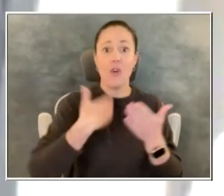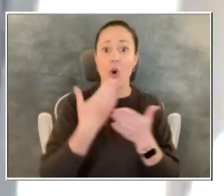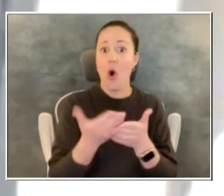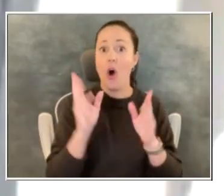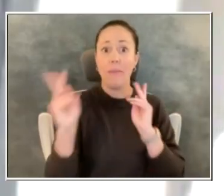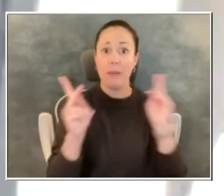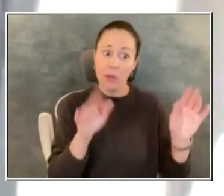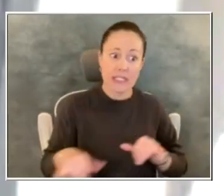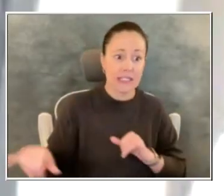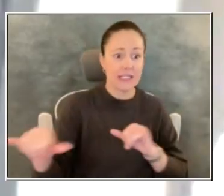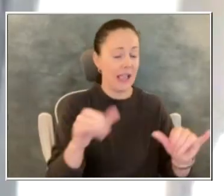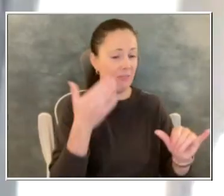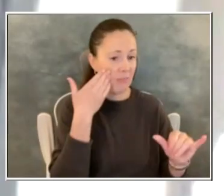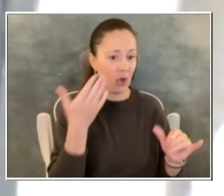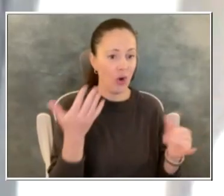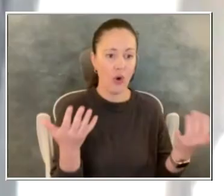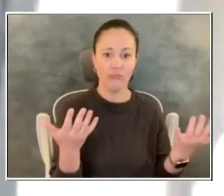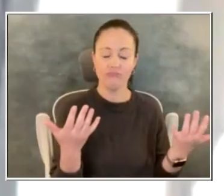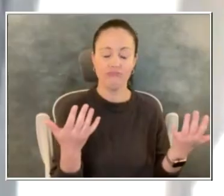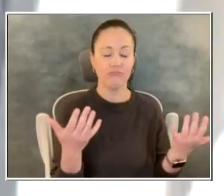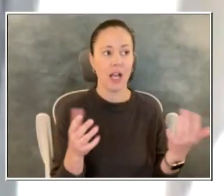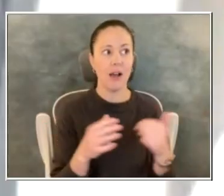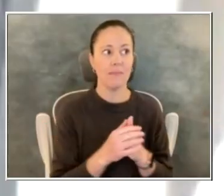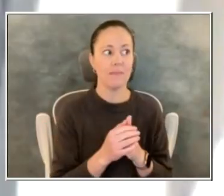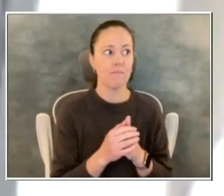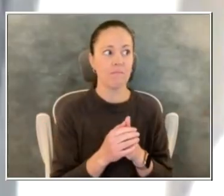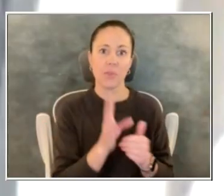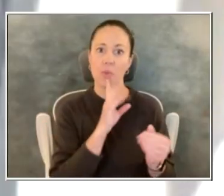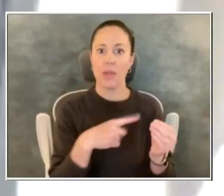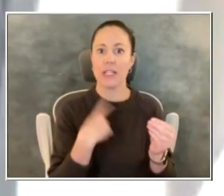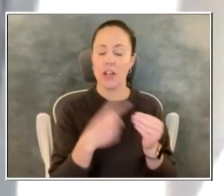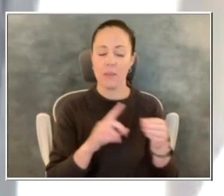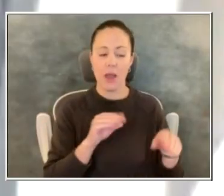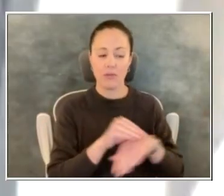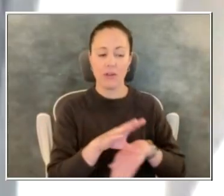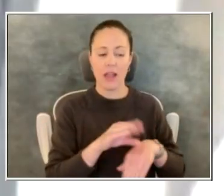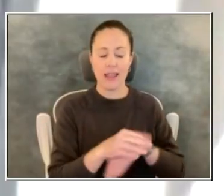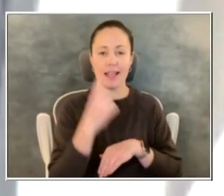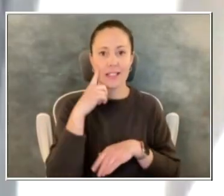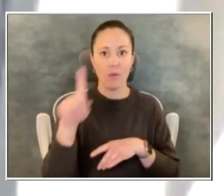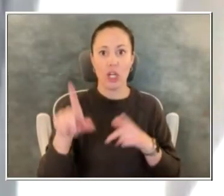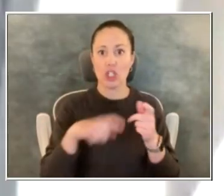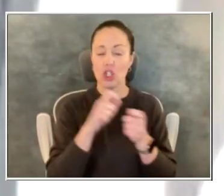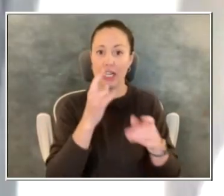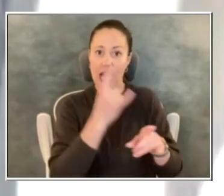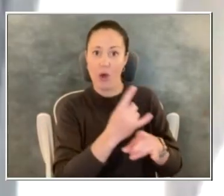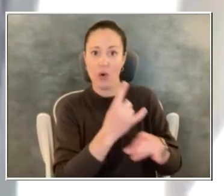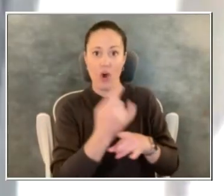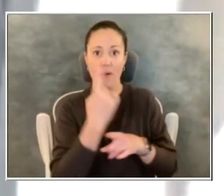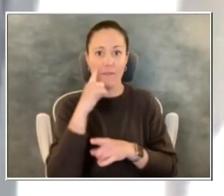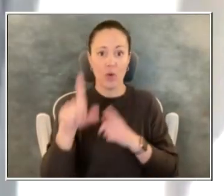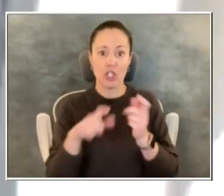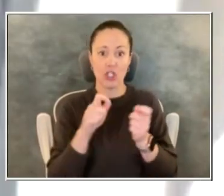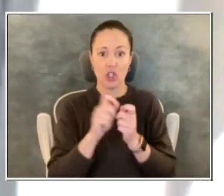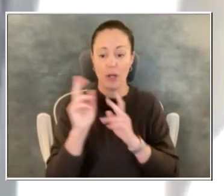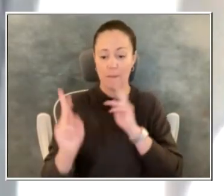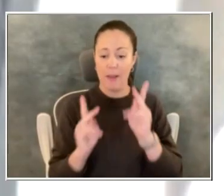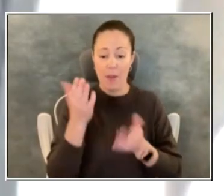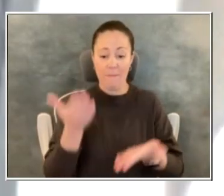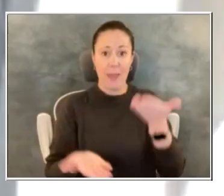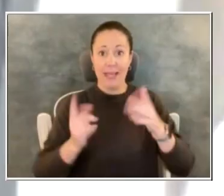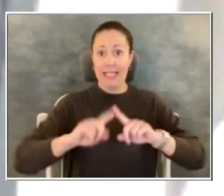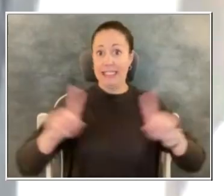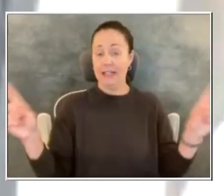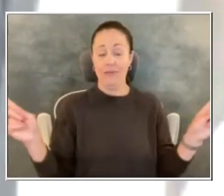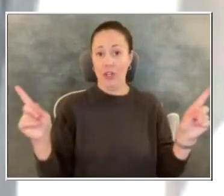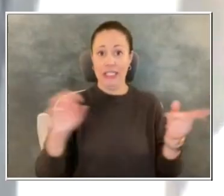you talk about the guidelines, we know that certain alcohols, maybe in certain people, have more of a propensity to provoke this,